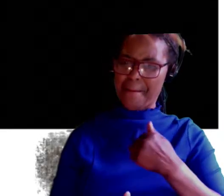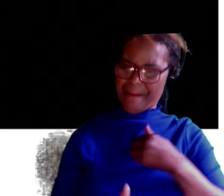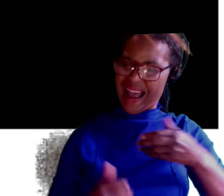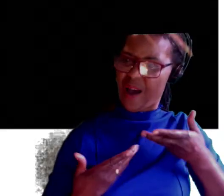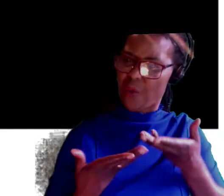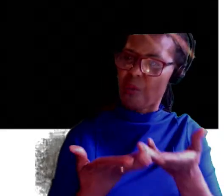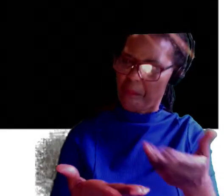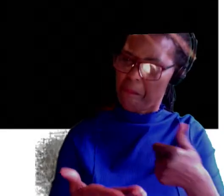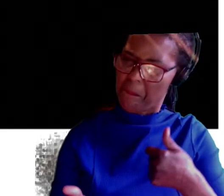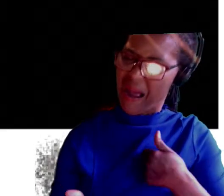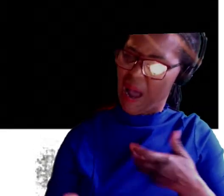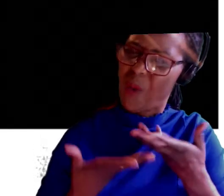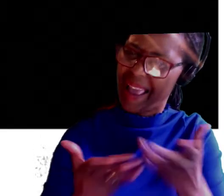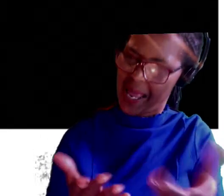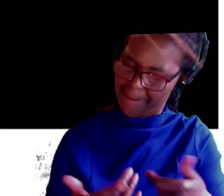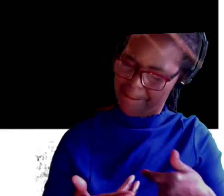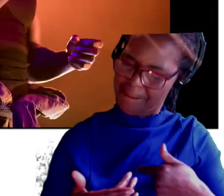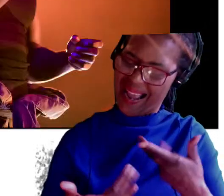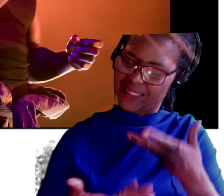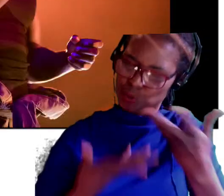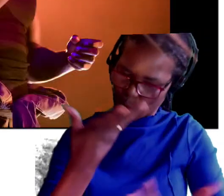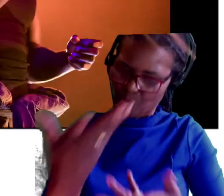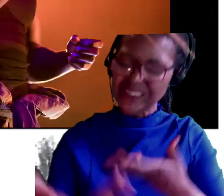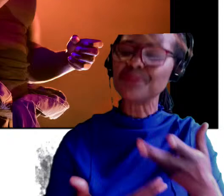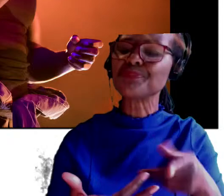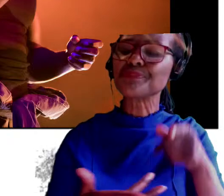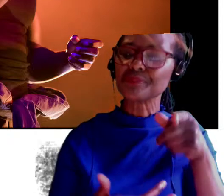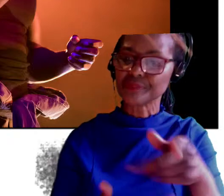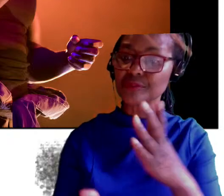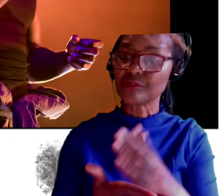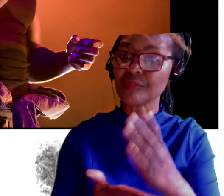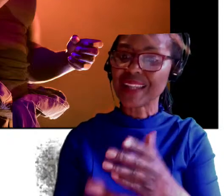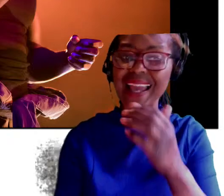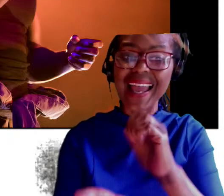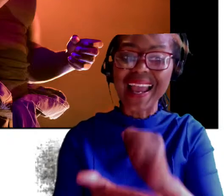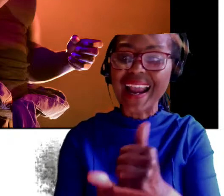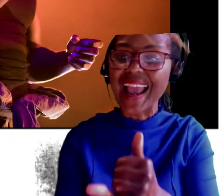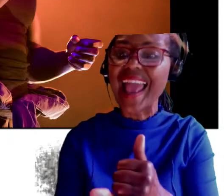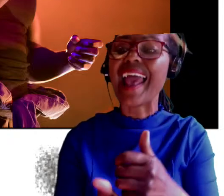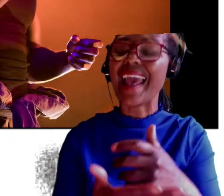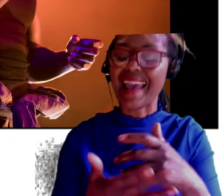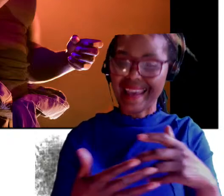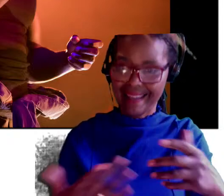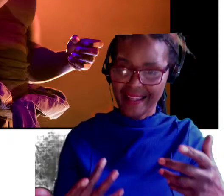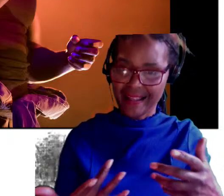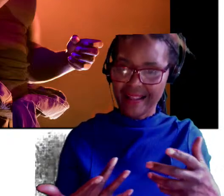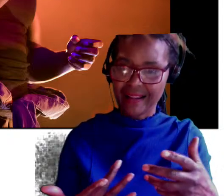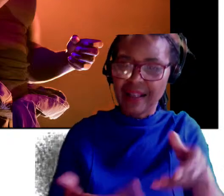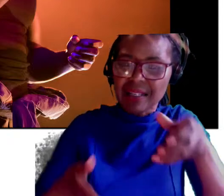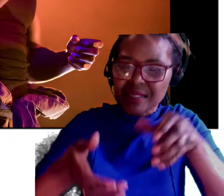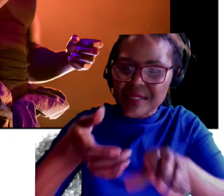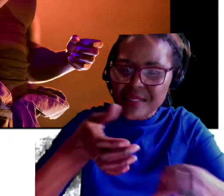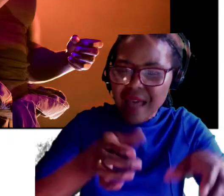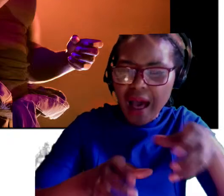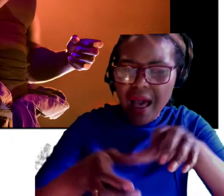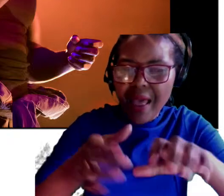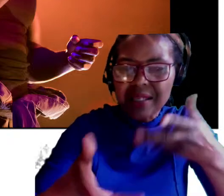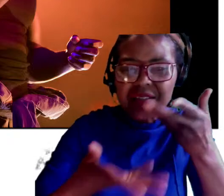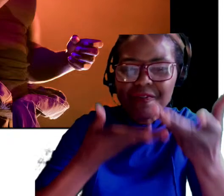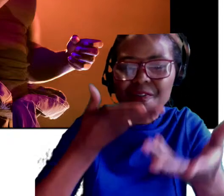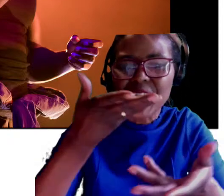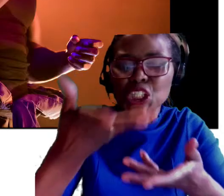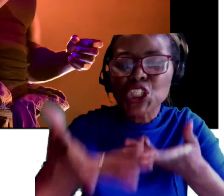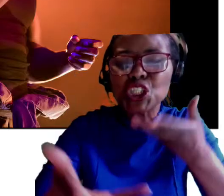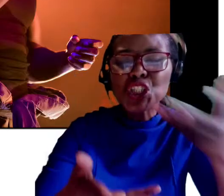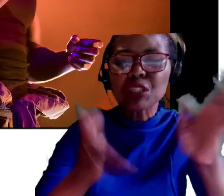It's a queer sci-fi heartbreaker. It's the story of Lynn, an astronaut on a solo mission to make ready the